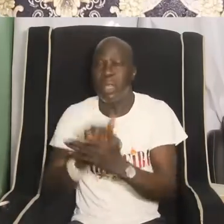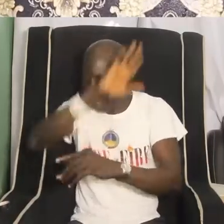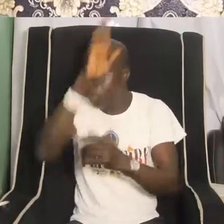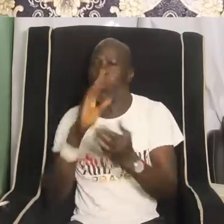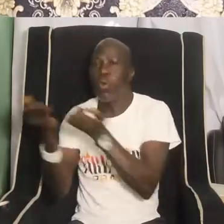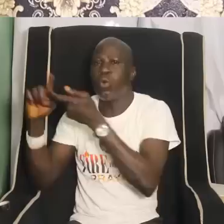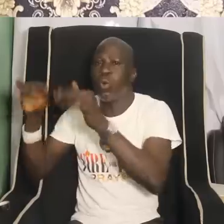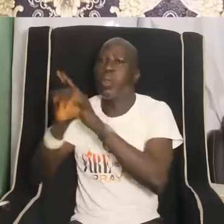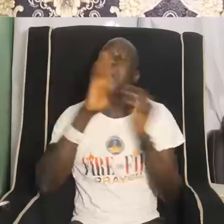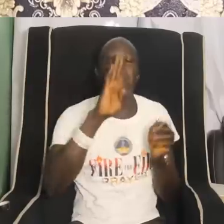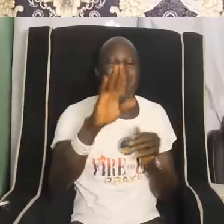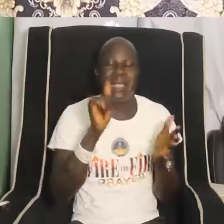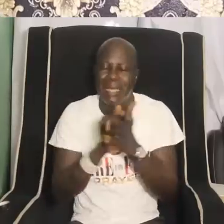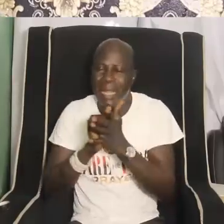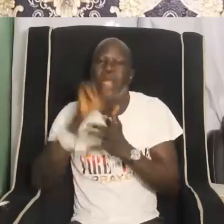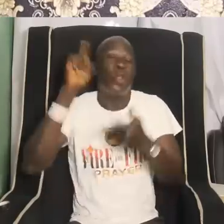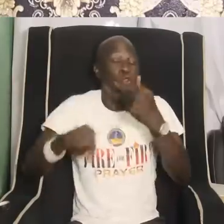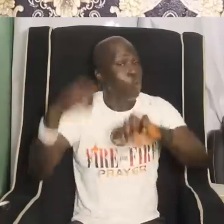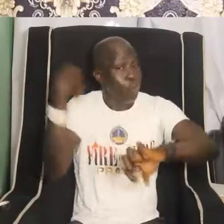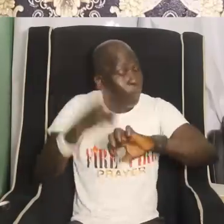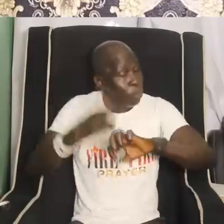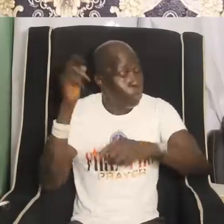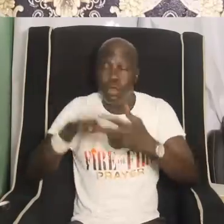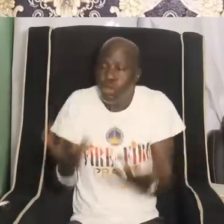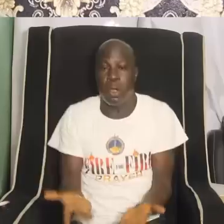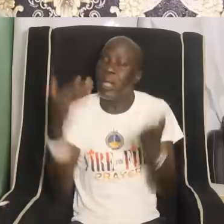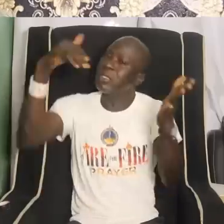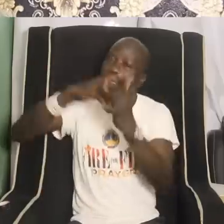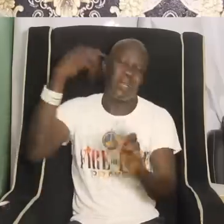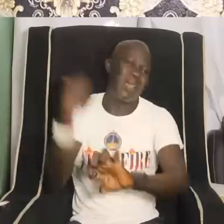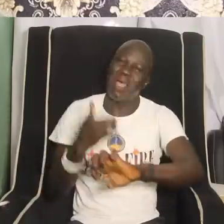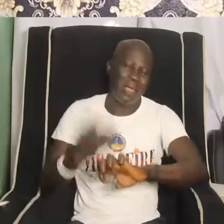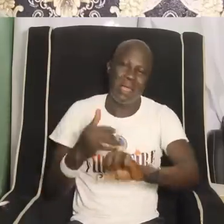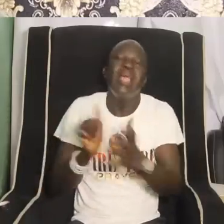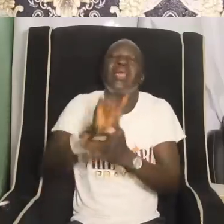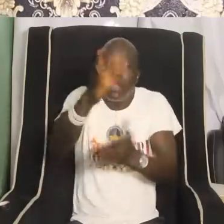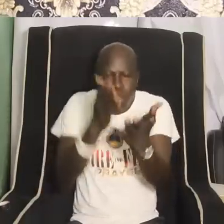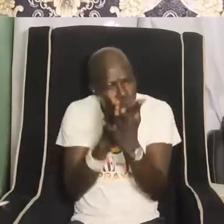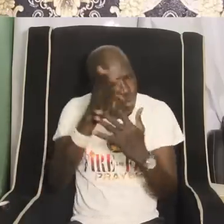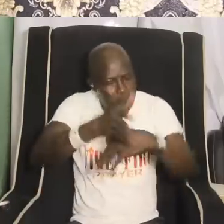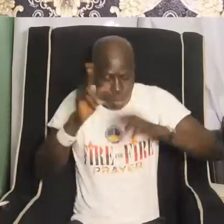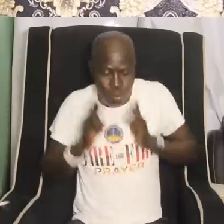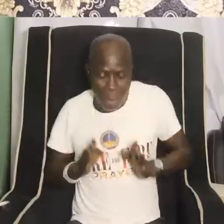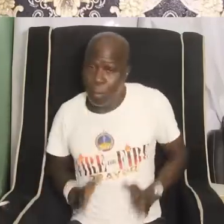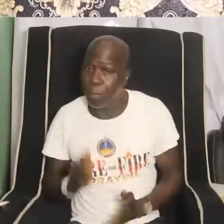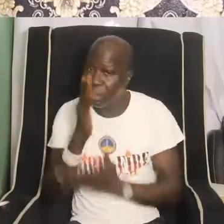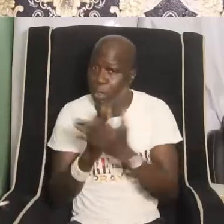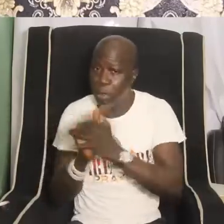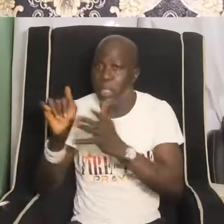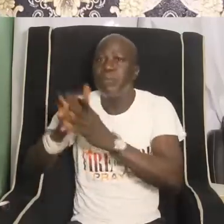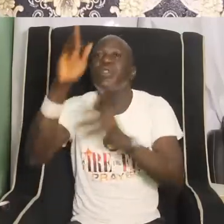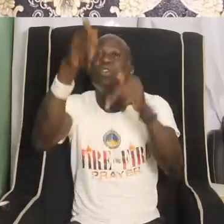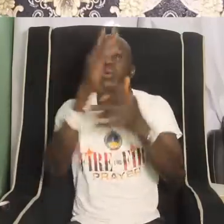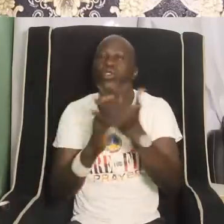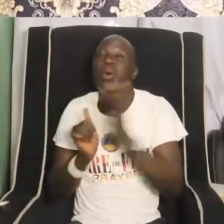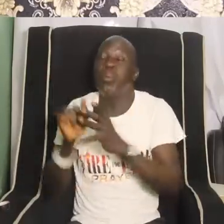di wípé. so that it will be that. àti dìde á wá le. for you to rise to be great. ara ẹ̀yẹ ló ti jẹ́ èèyàn. you will be great. pray through somebody. Eniyan lo